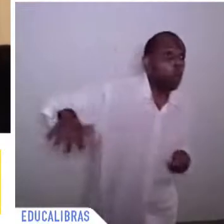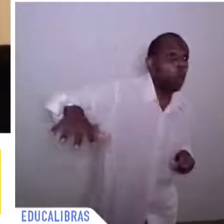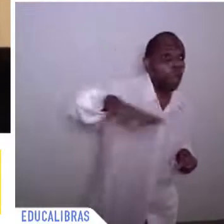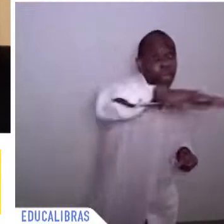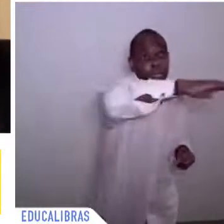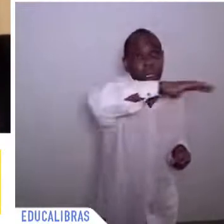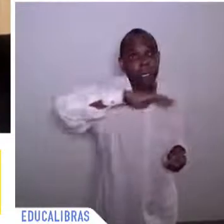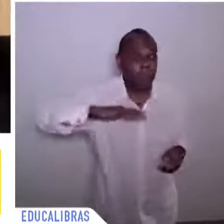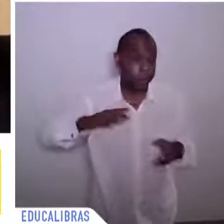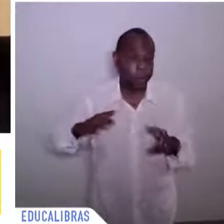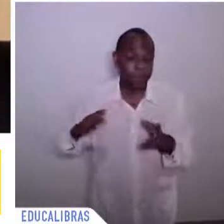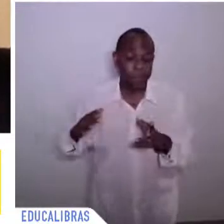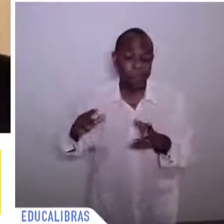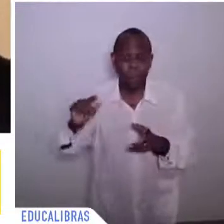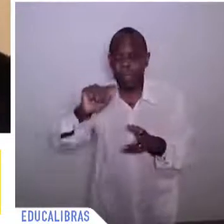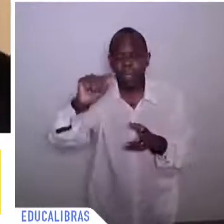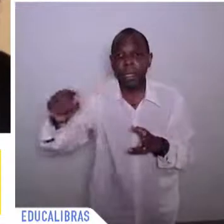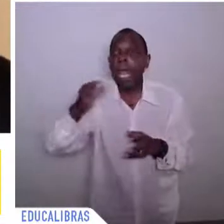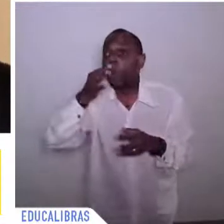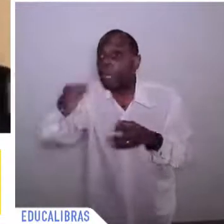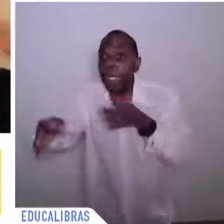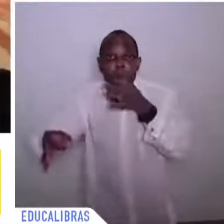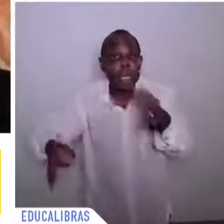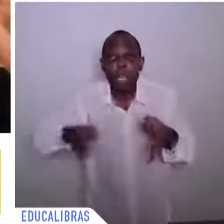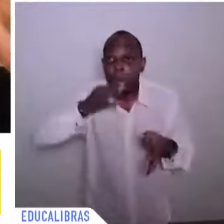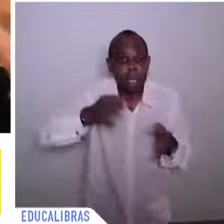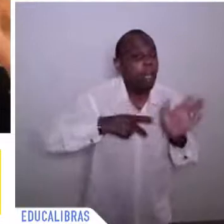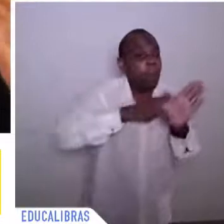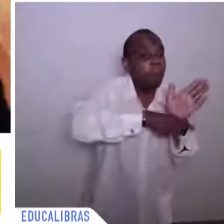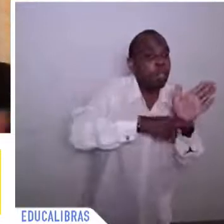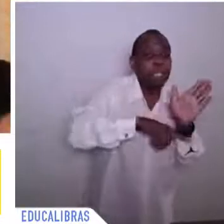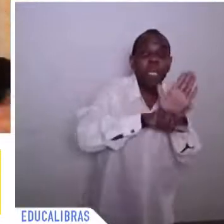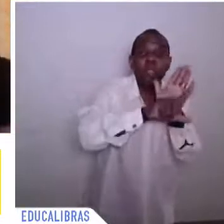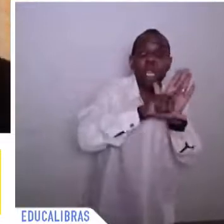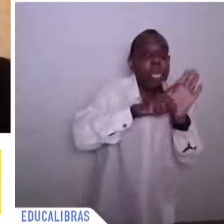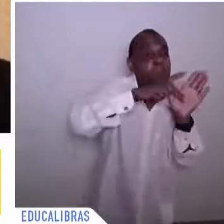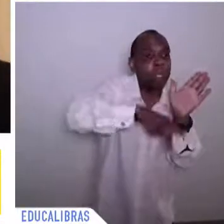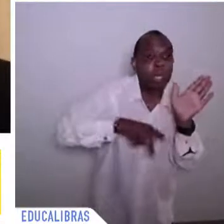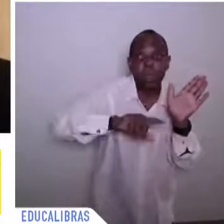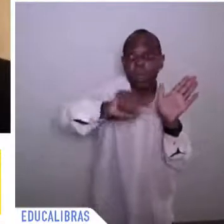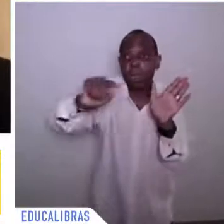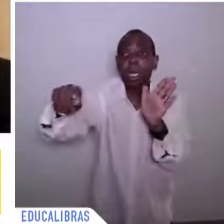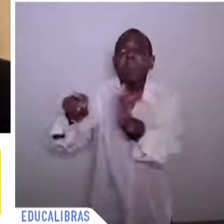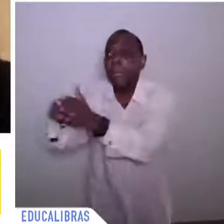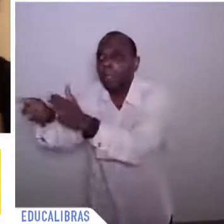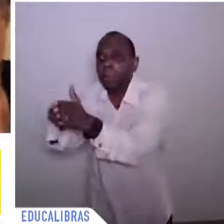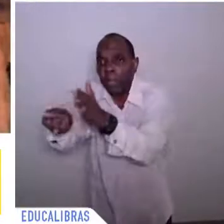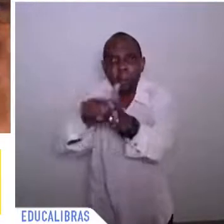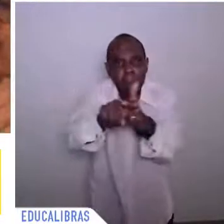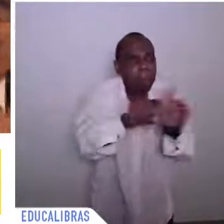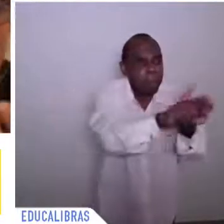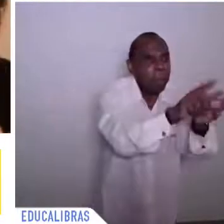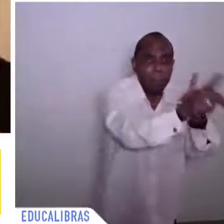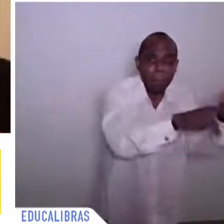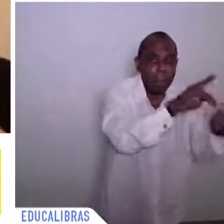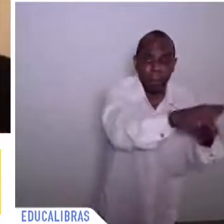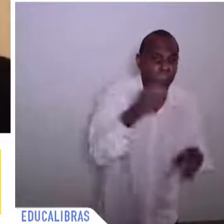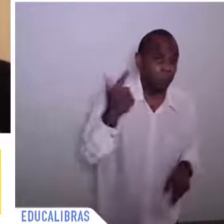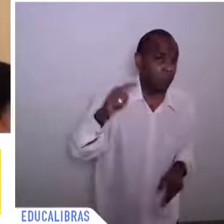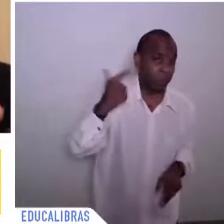participation of the population when creating new laws. There is a